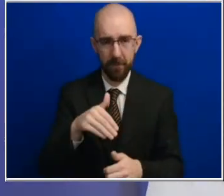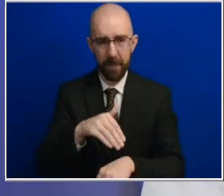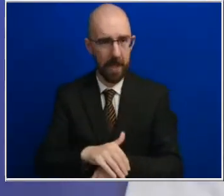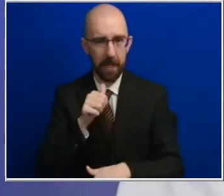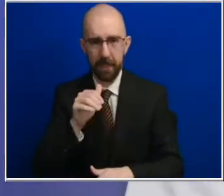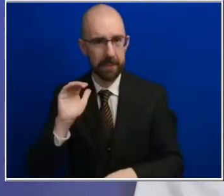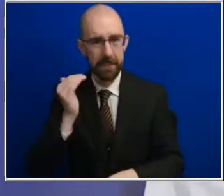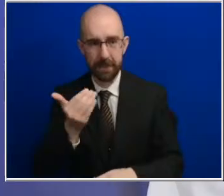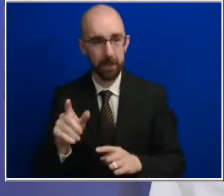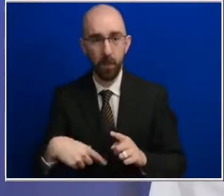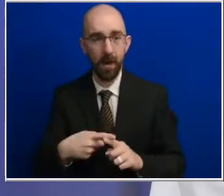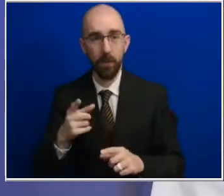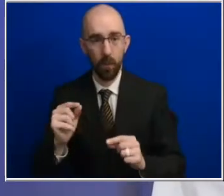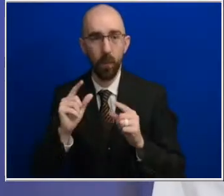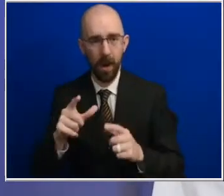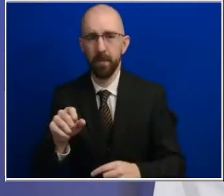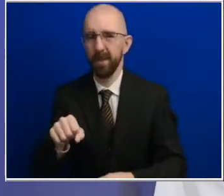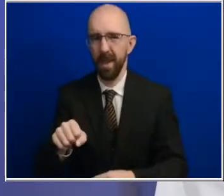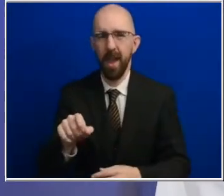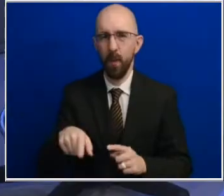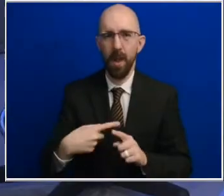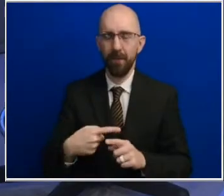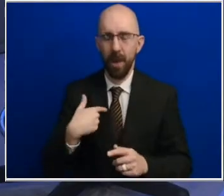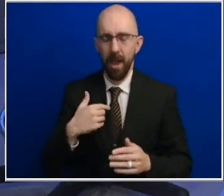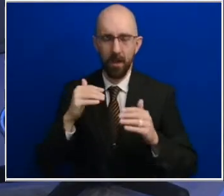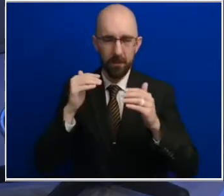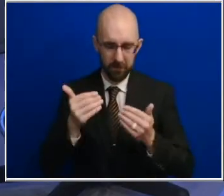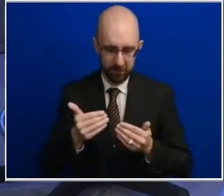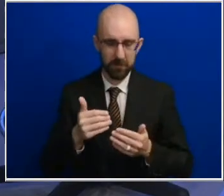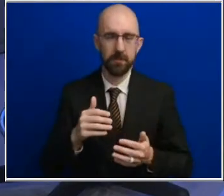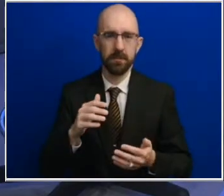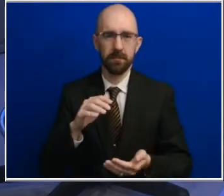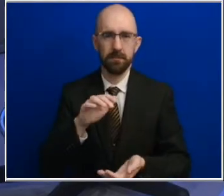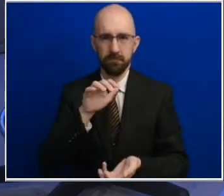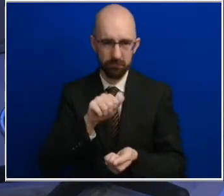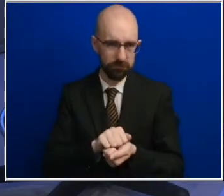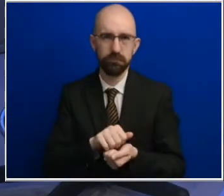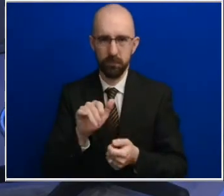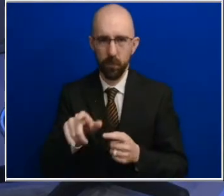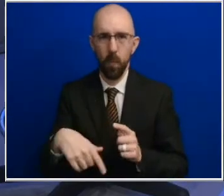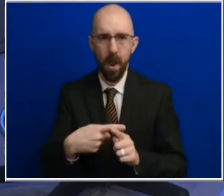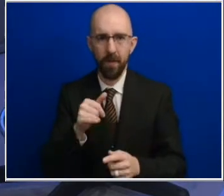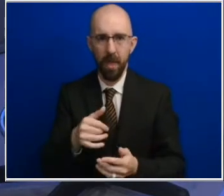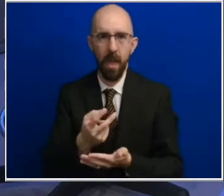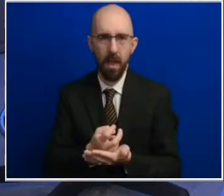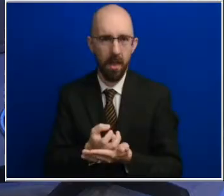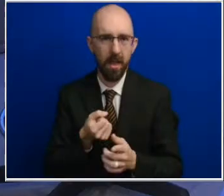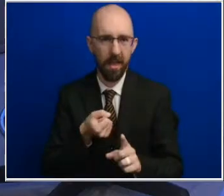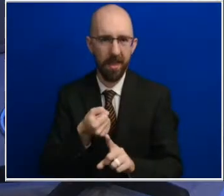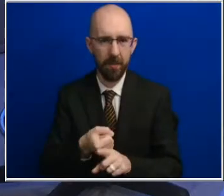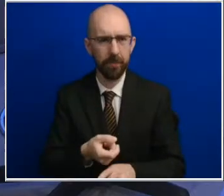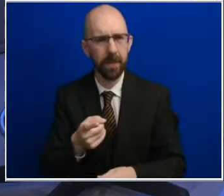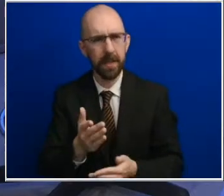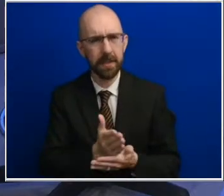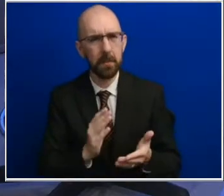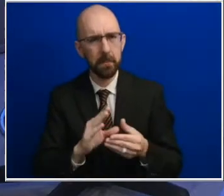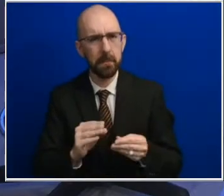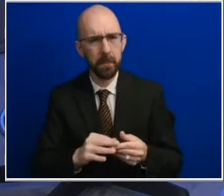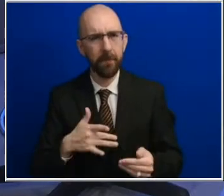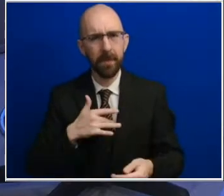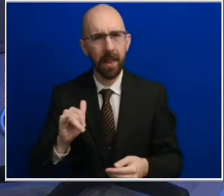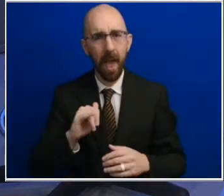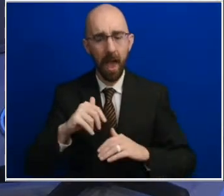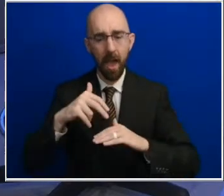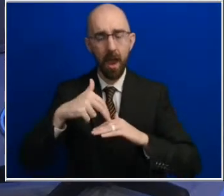and I- shut down. Yeah. So when some people might feel, that feeling like you're falling off a cliff right when you're falling asleep, you get